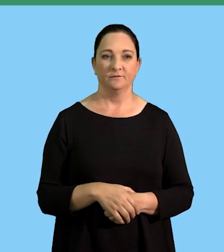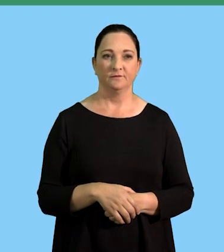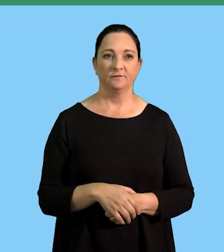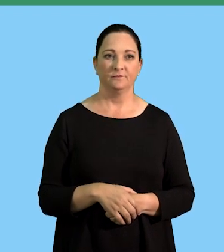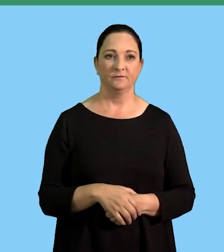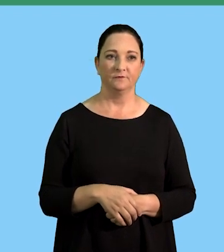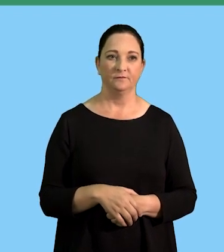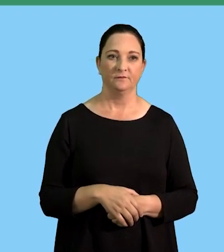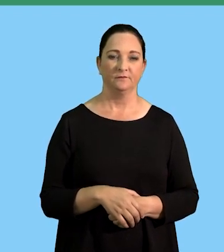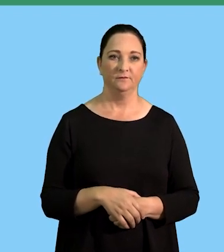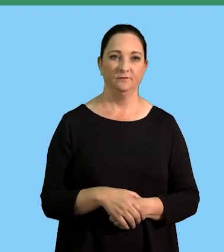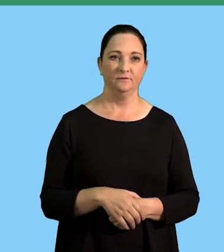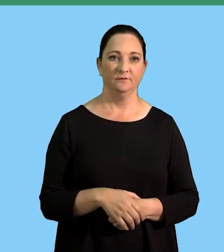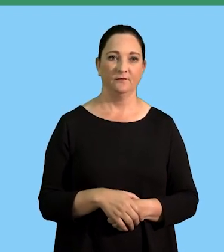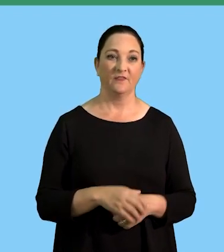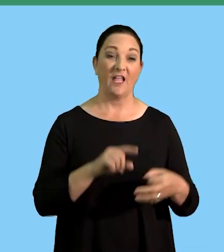So those are the 3